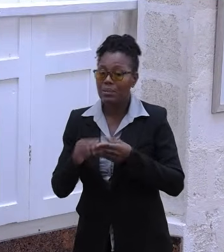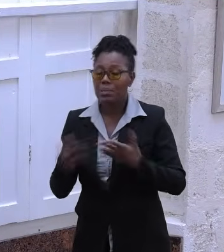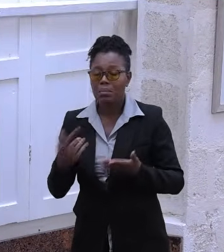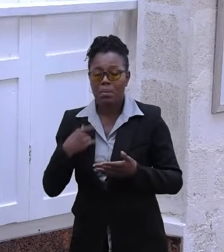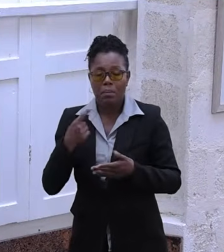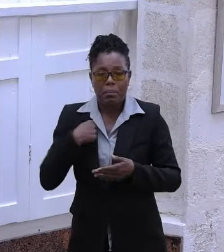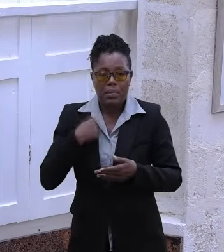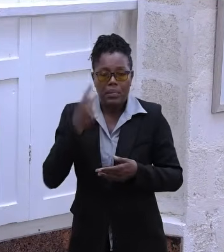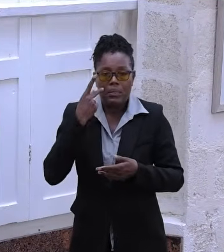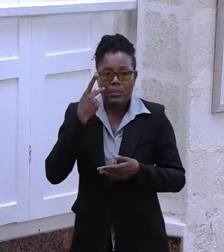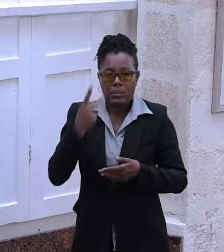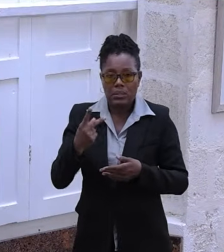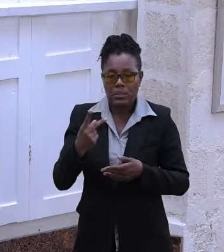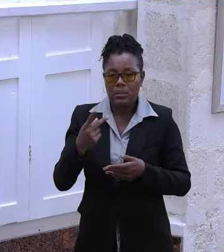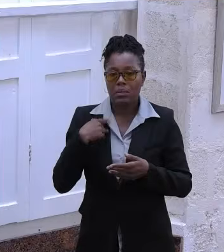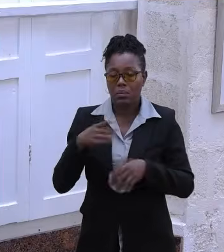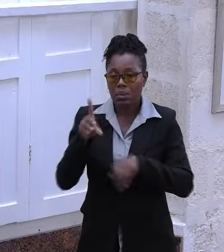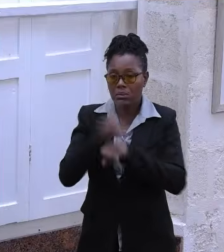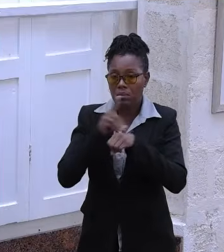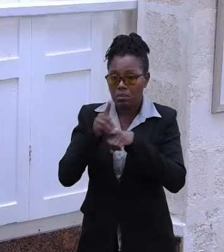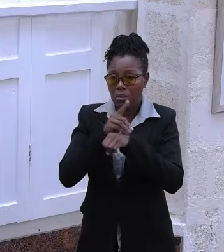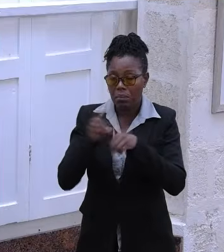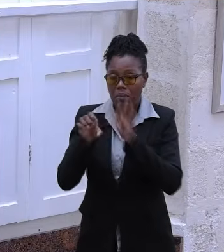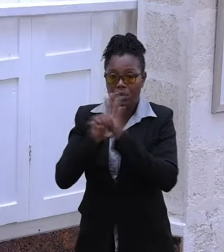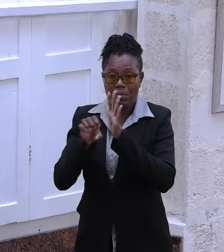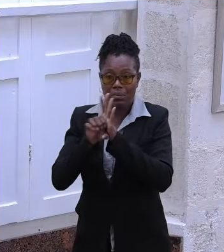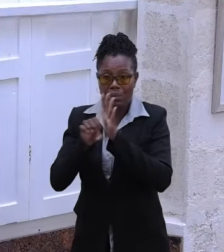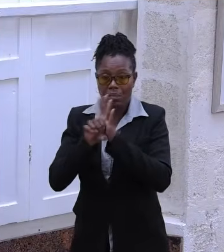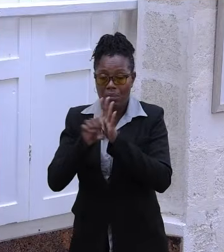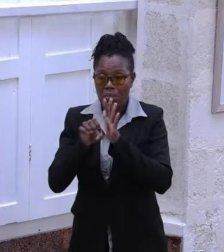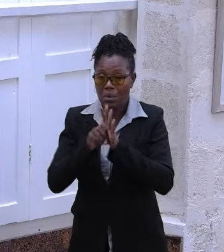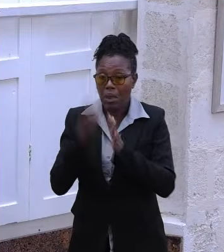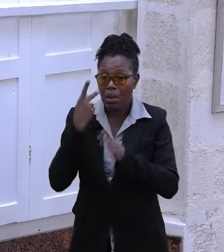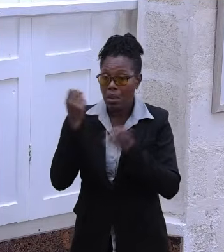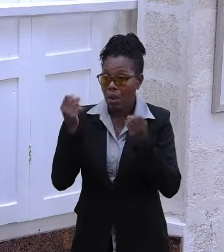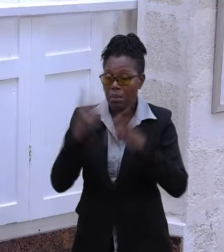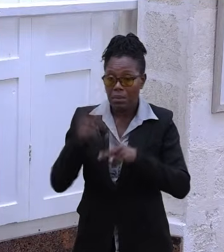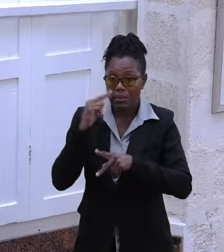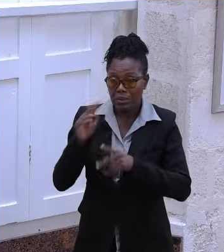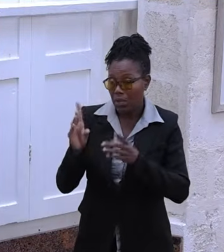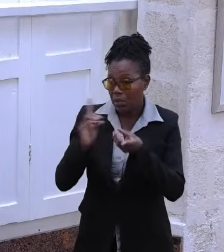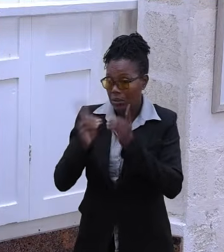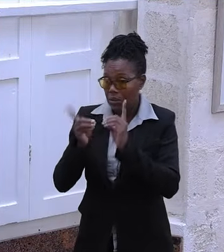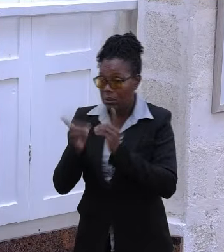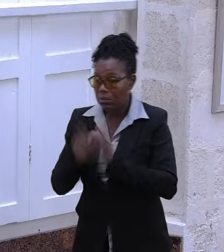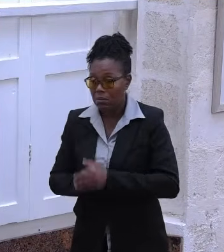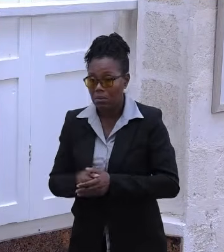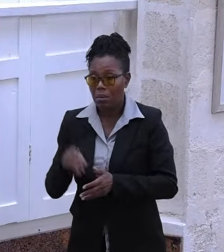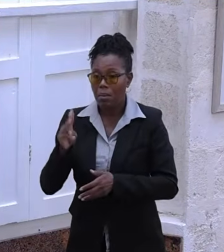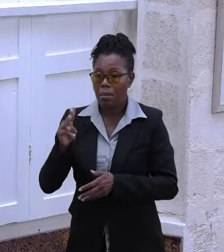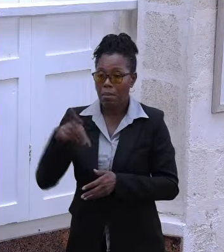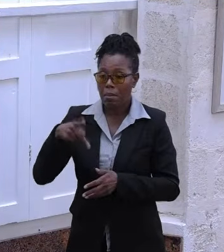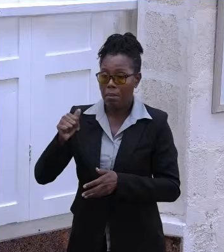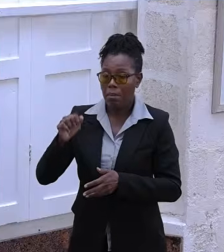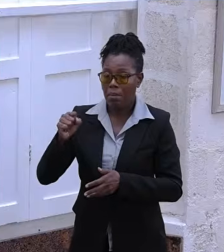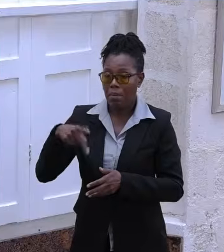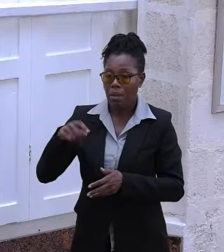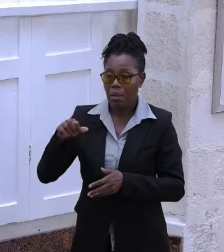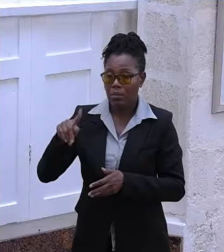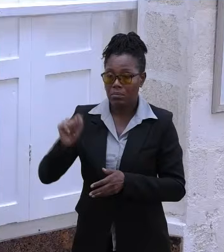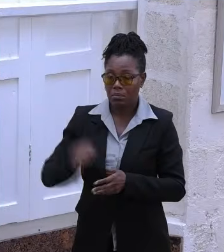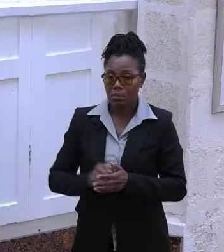seen, in the case of Dominica, for example, there was a very high-profile case of a diplomatic passport, even, in being issued from